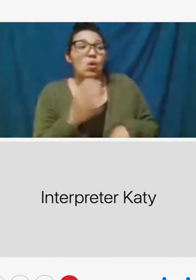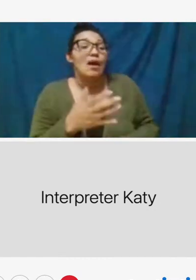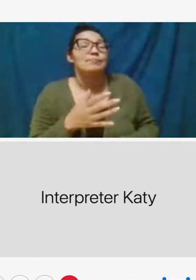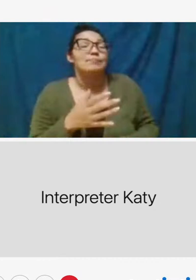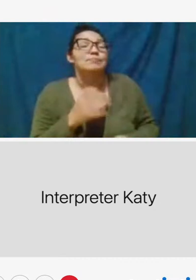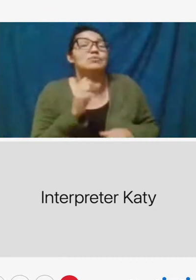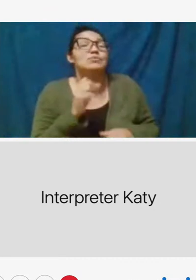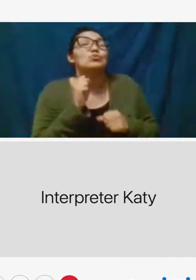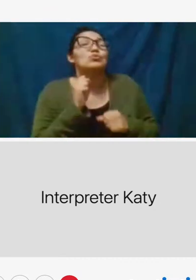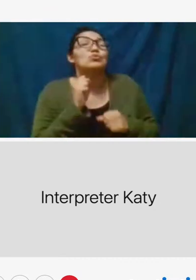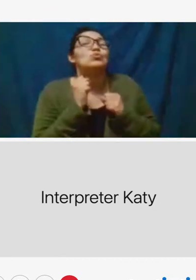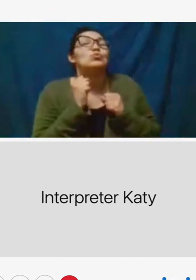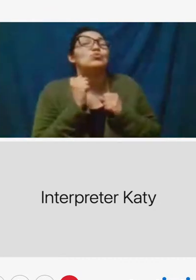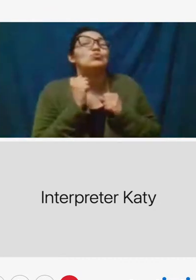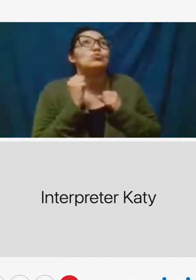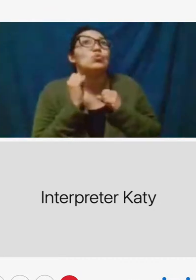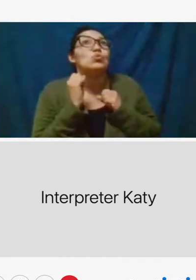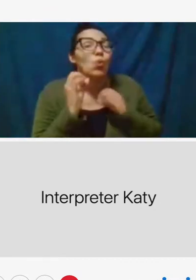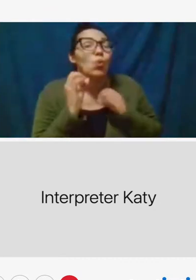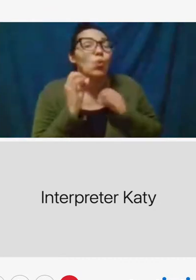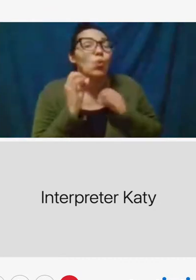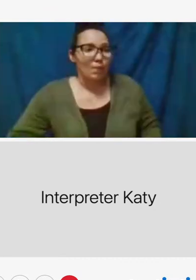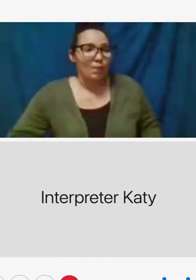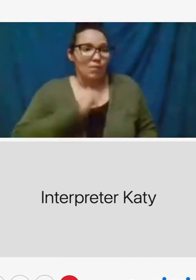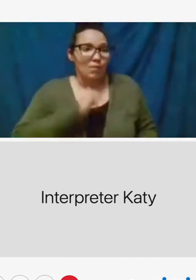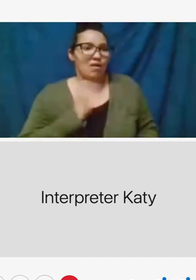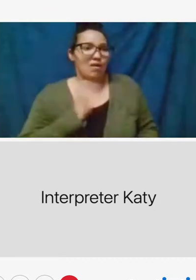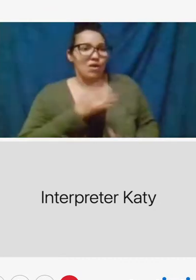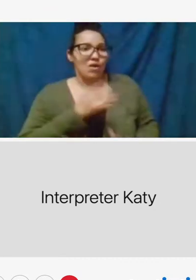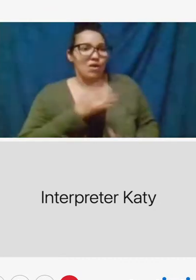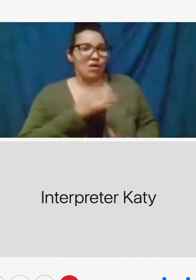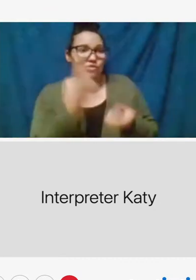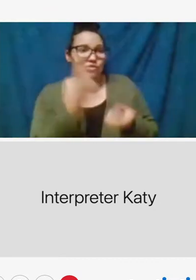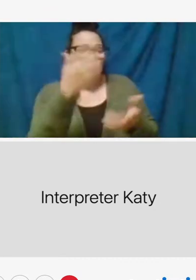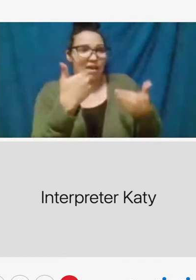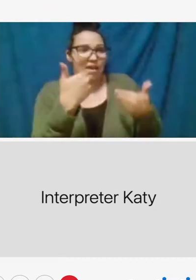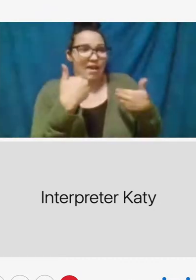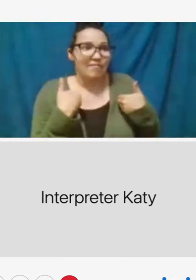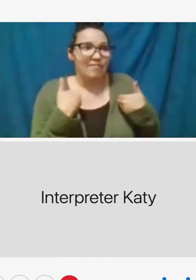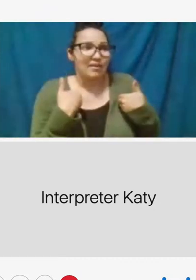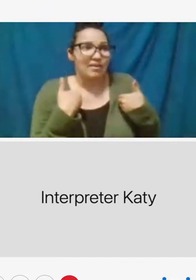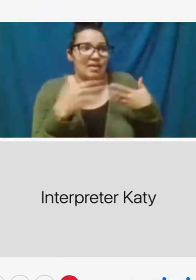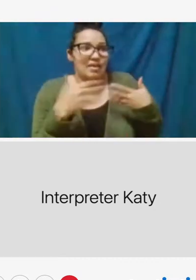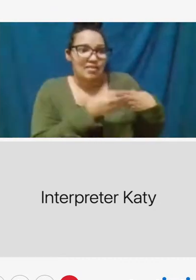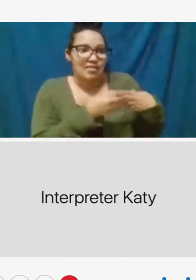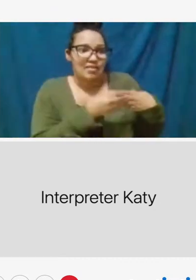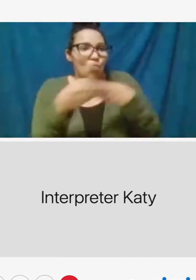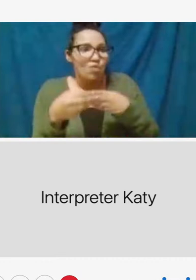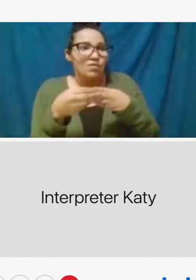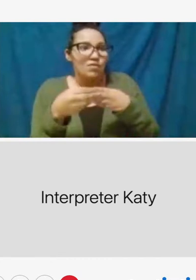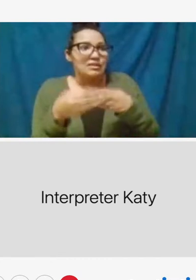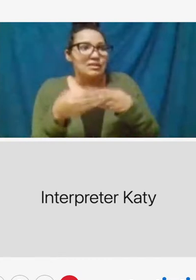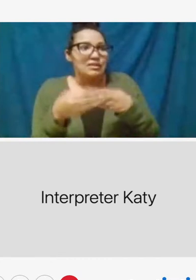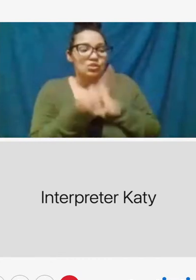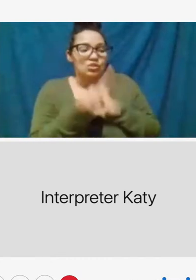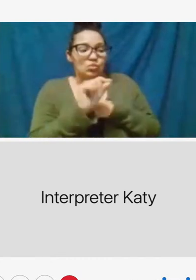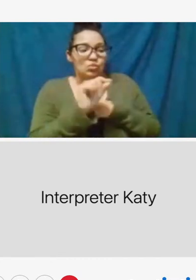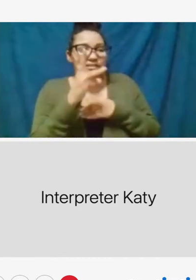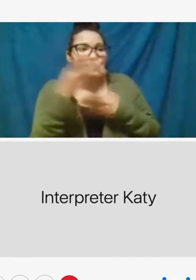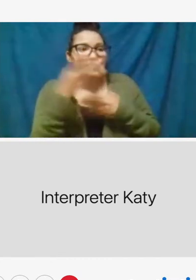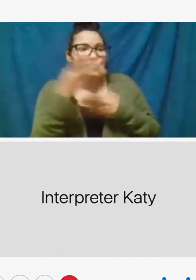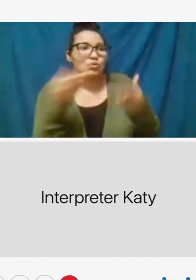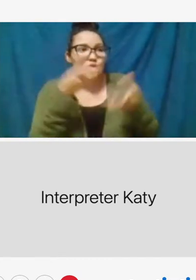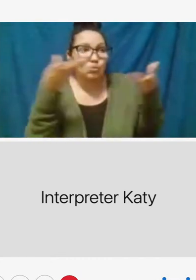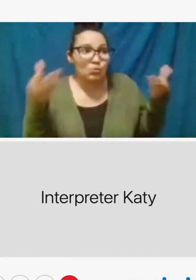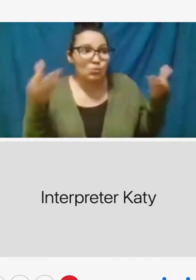proud of our district for having the forethought in 2016 to bring you on to start